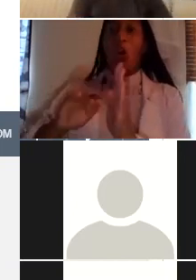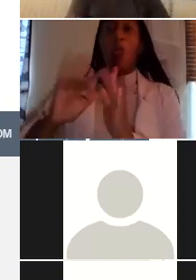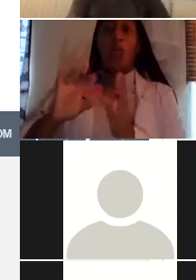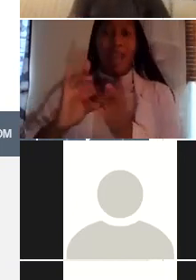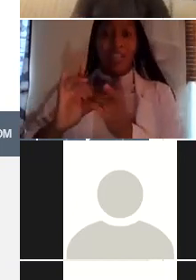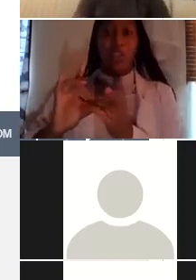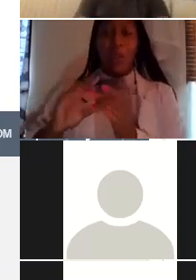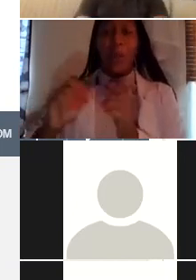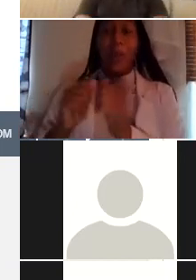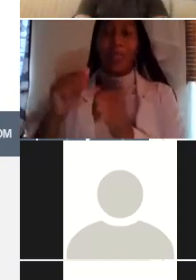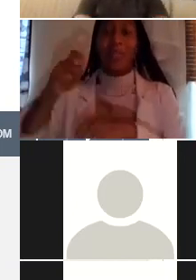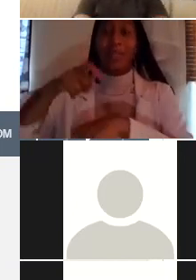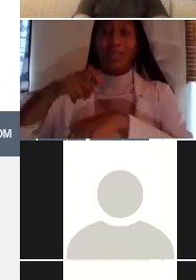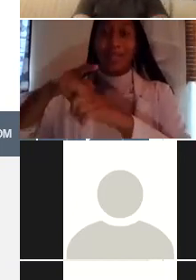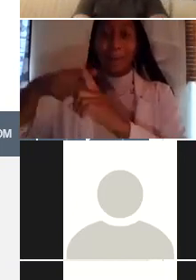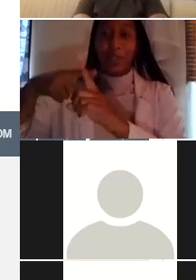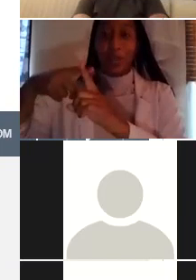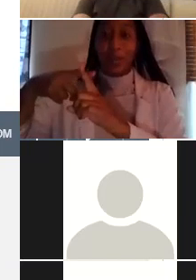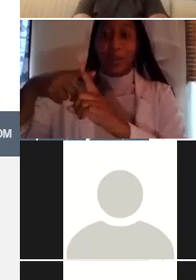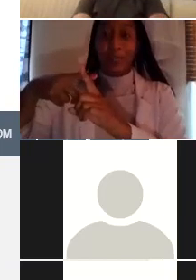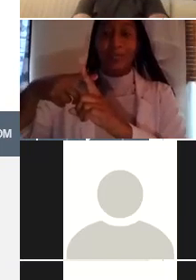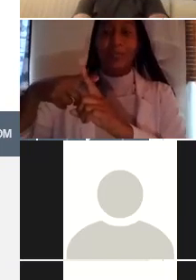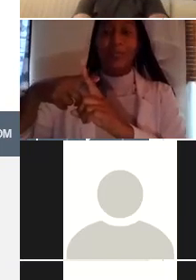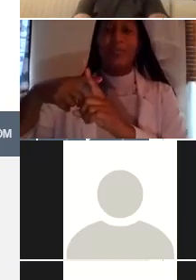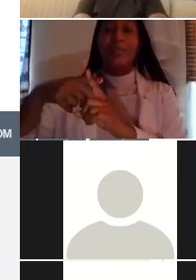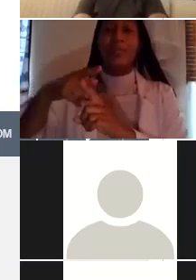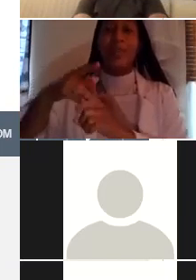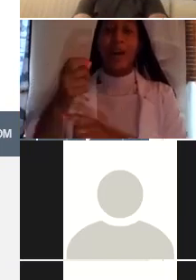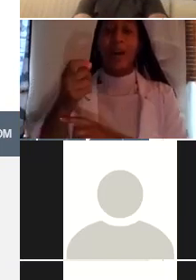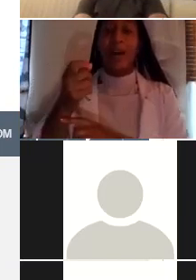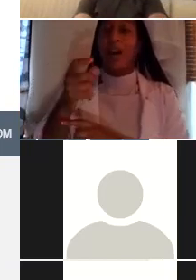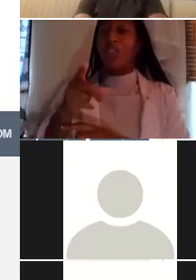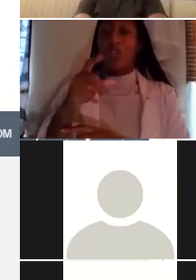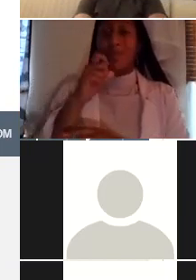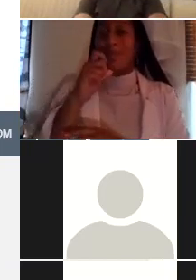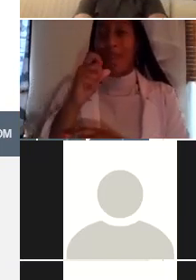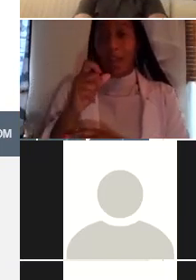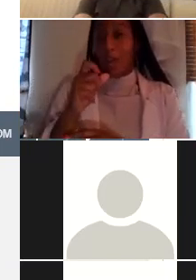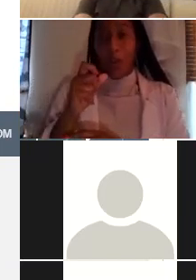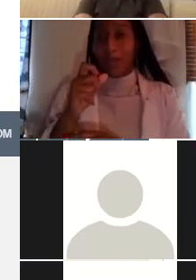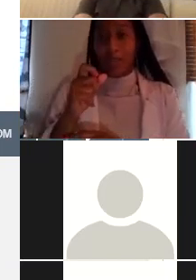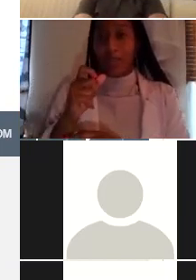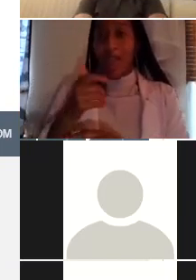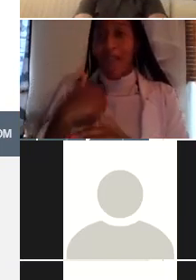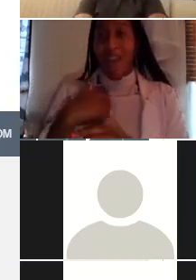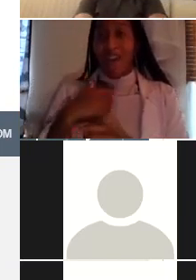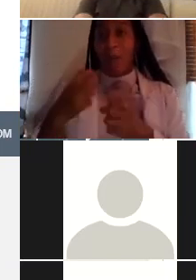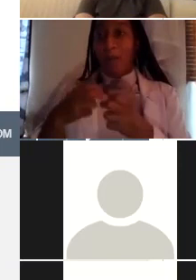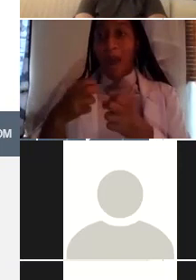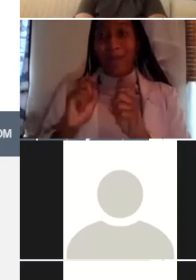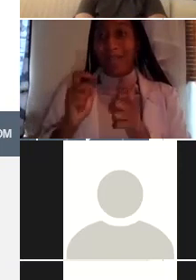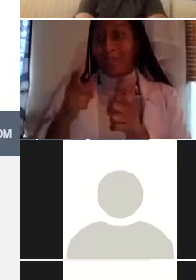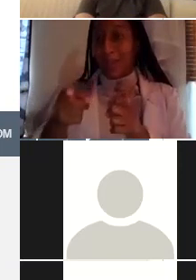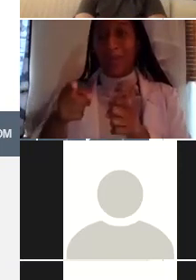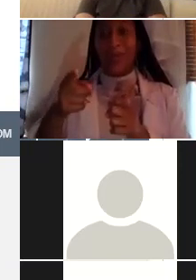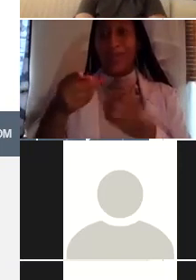that there's a connection between the Kelvin scale and ideal gas behavior.